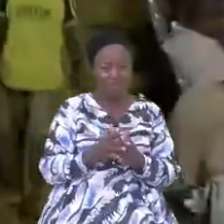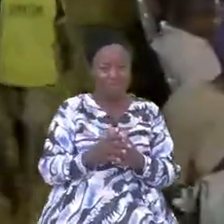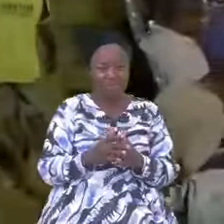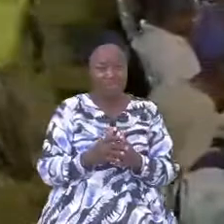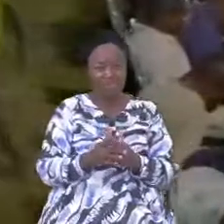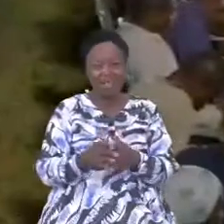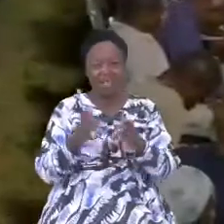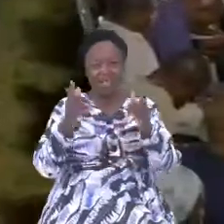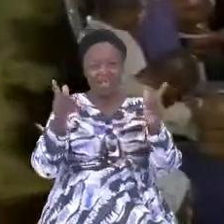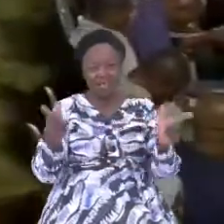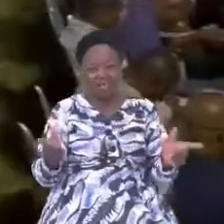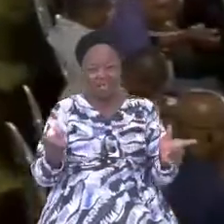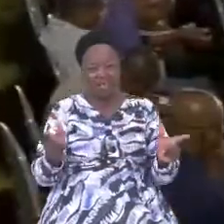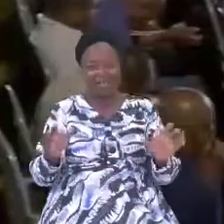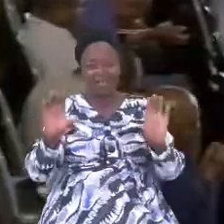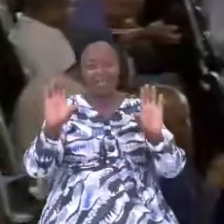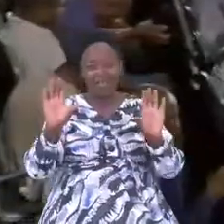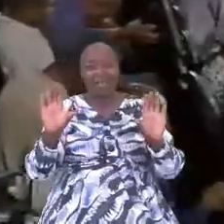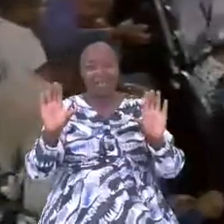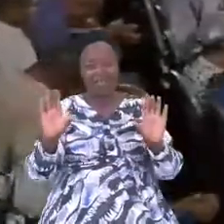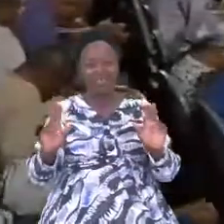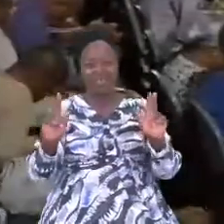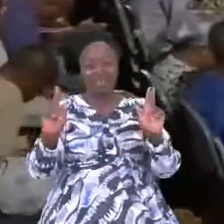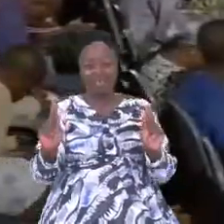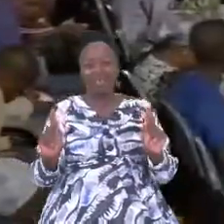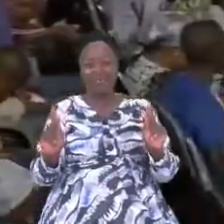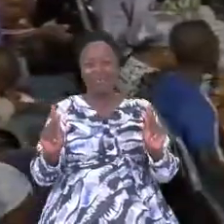GCK is a worldwide brand.